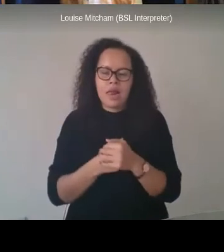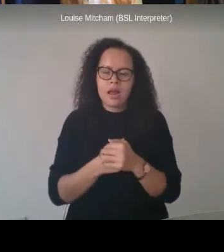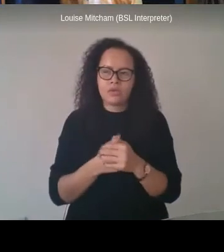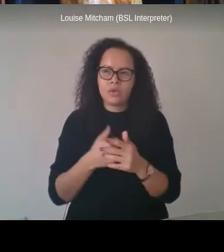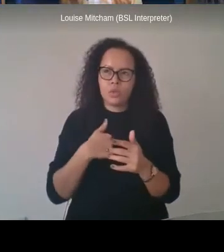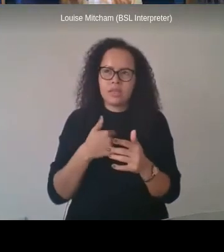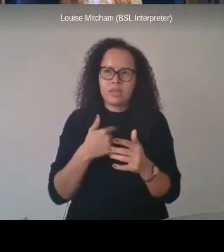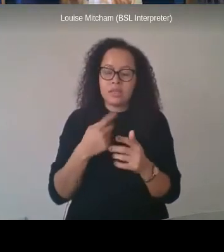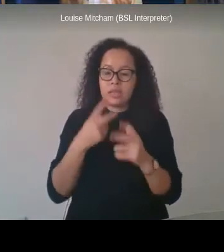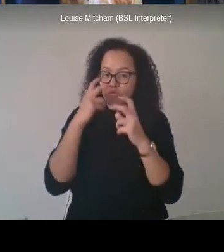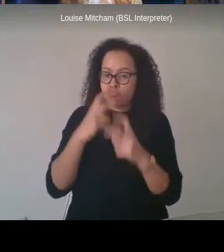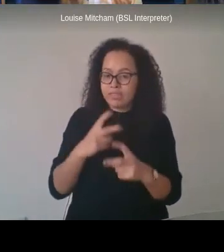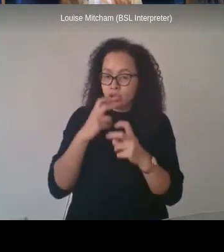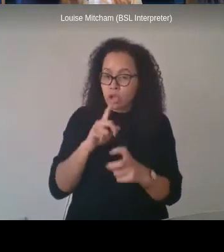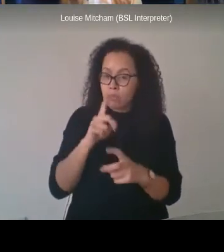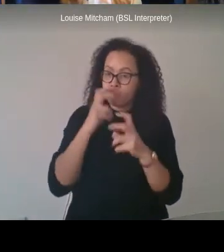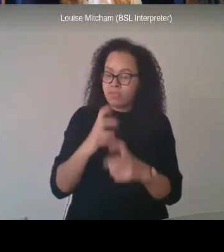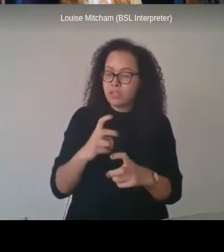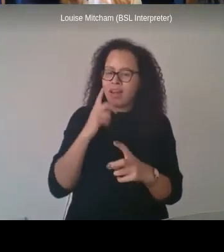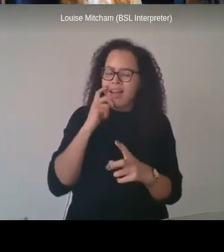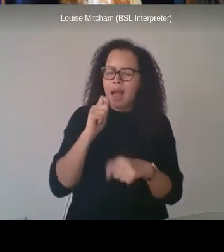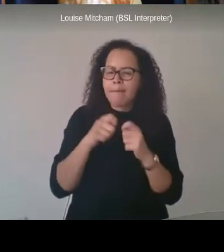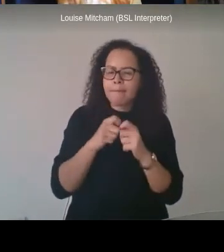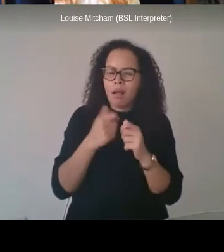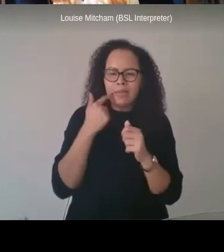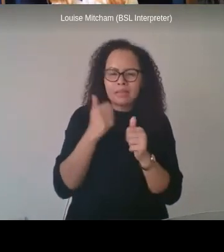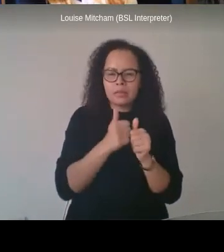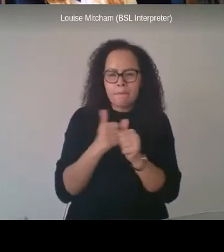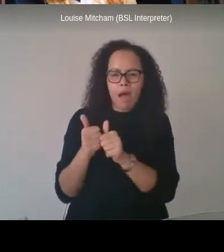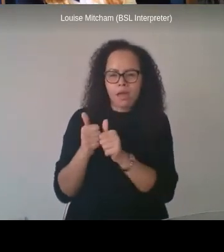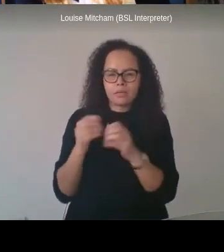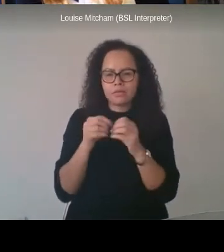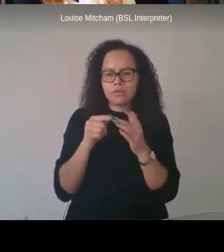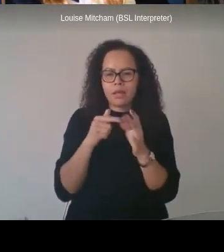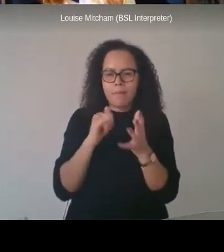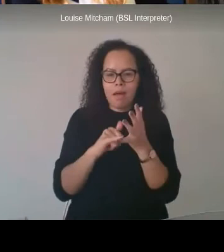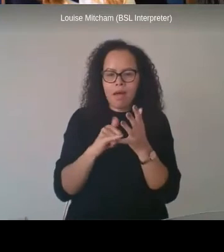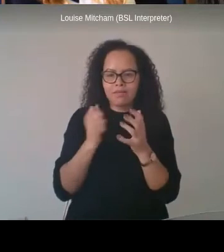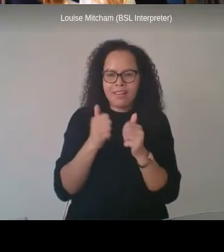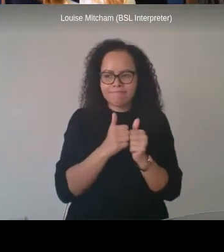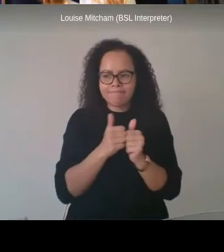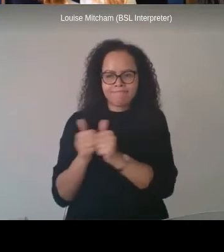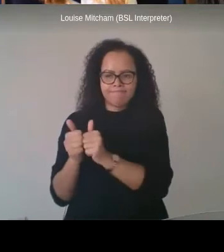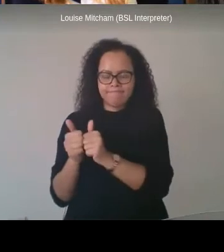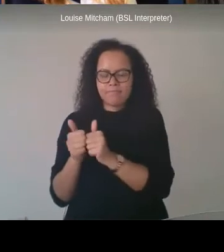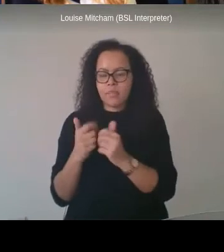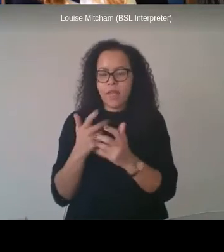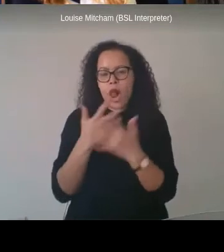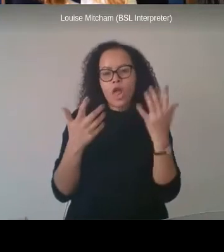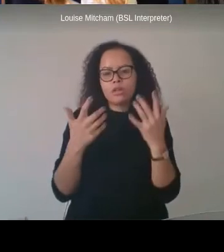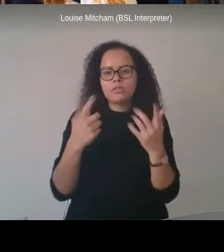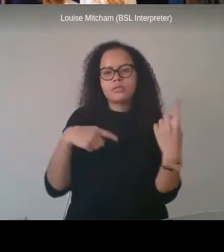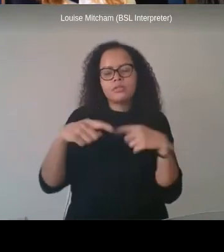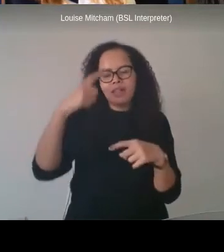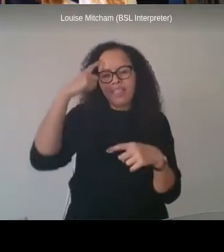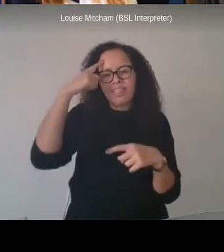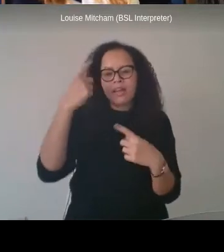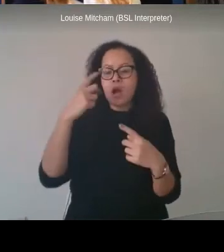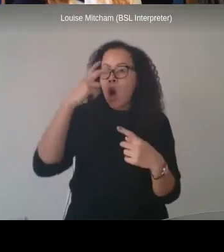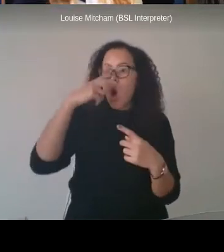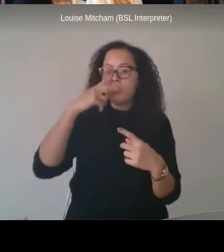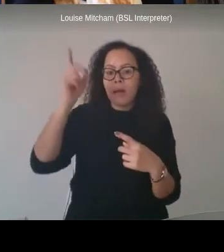kind of embed a bit of bias. And sometimes, so, you know, there's this bias out there that older generations aren't connected